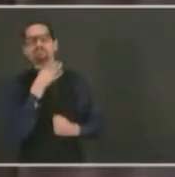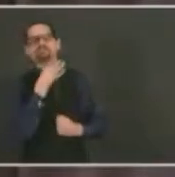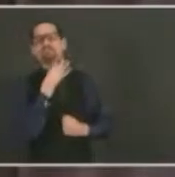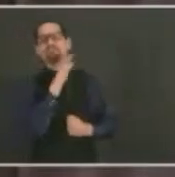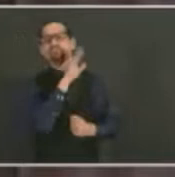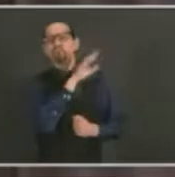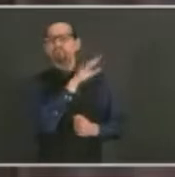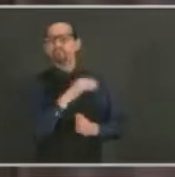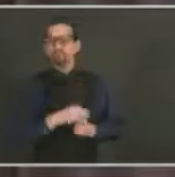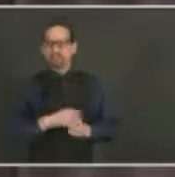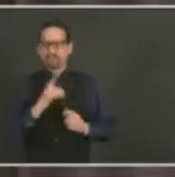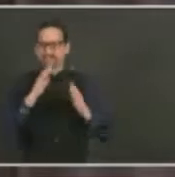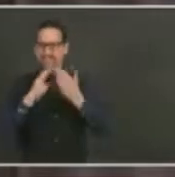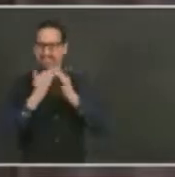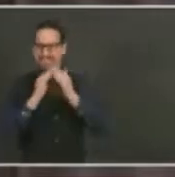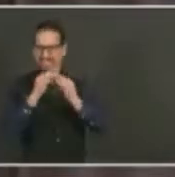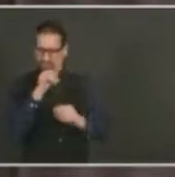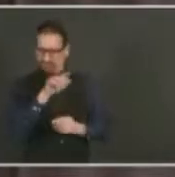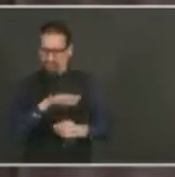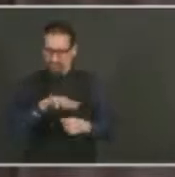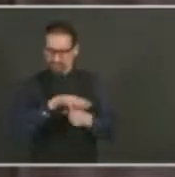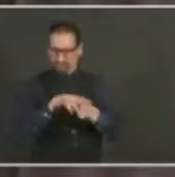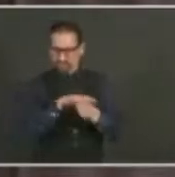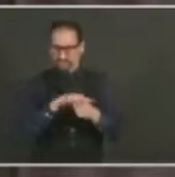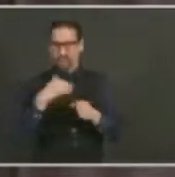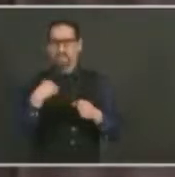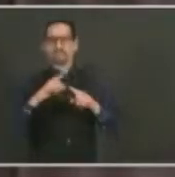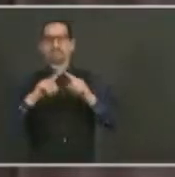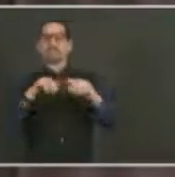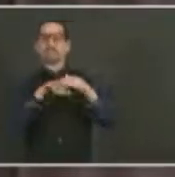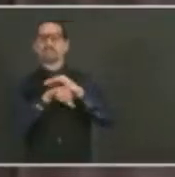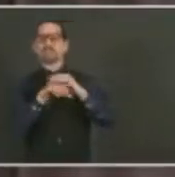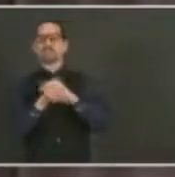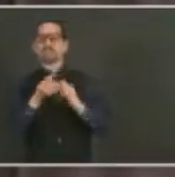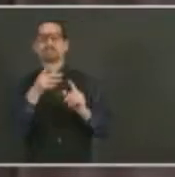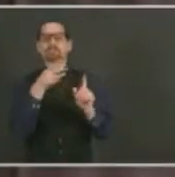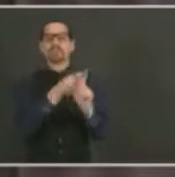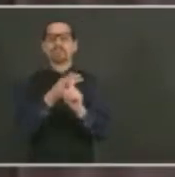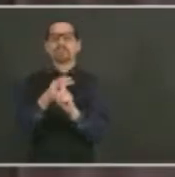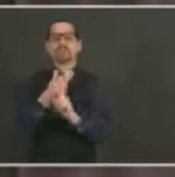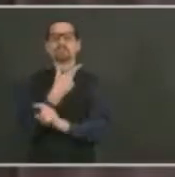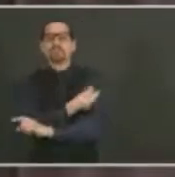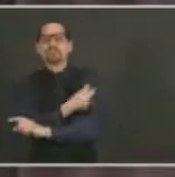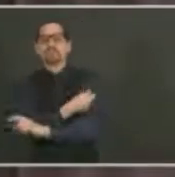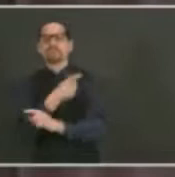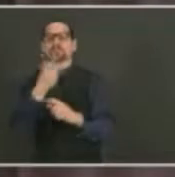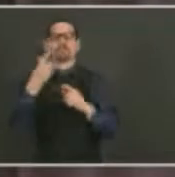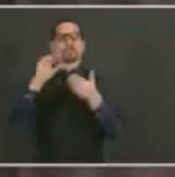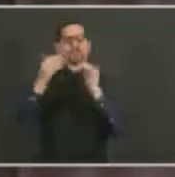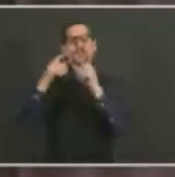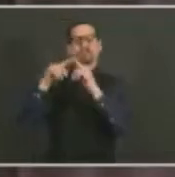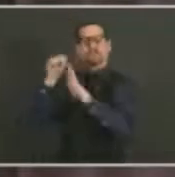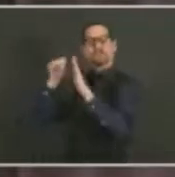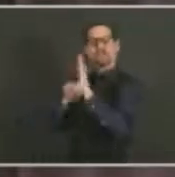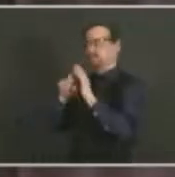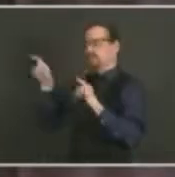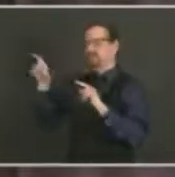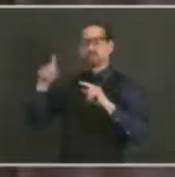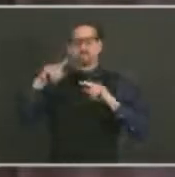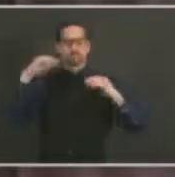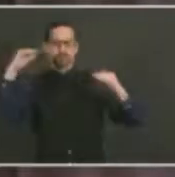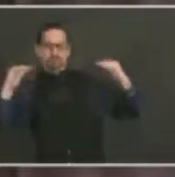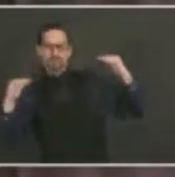and town levels than you do at the state level? Why this disparity between cities and